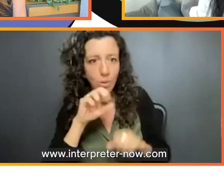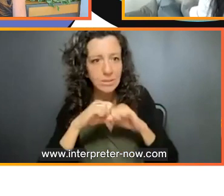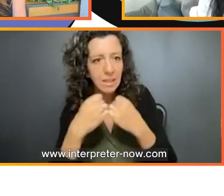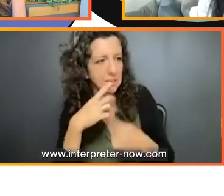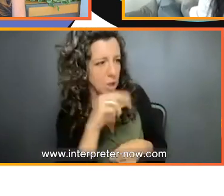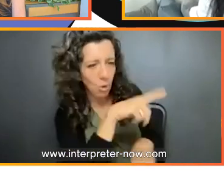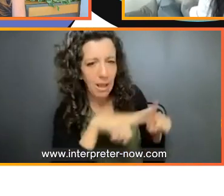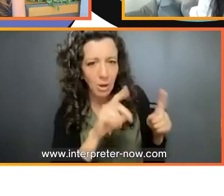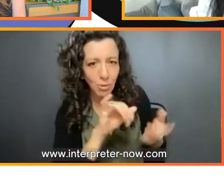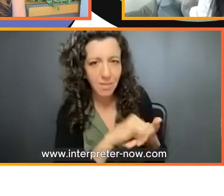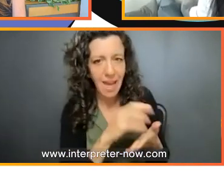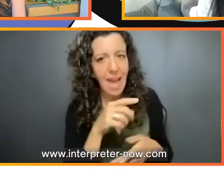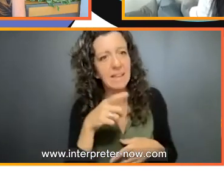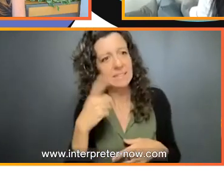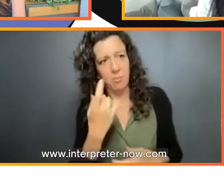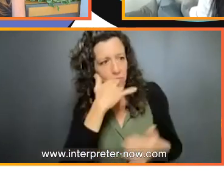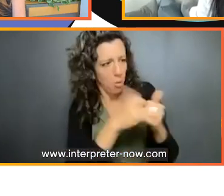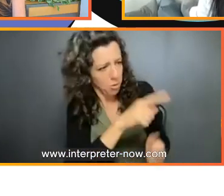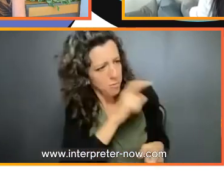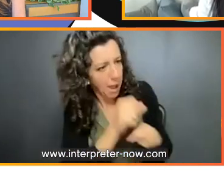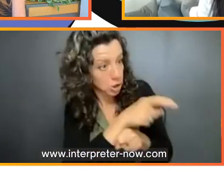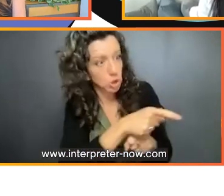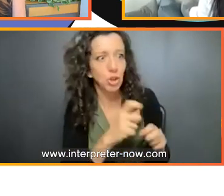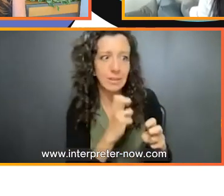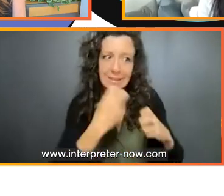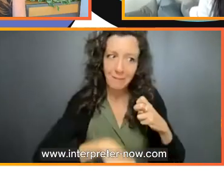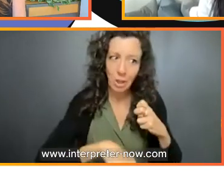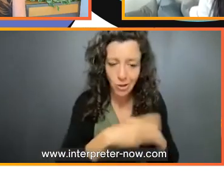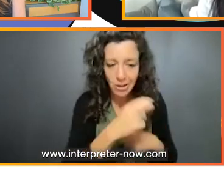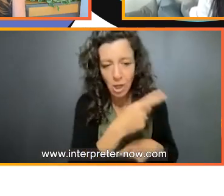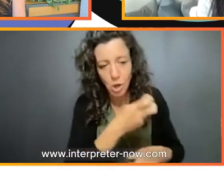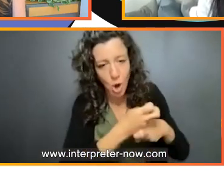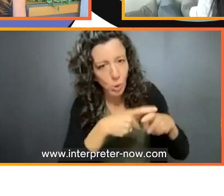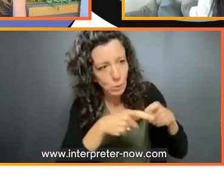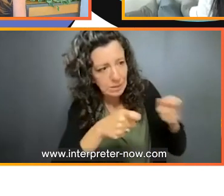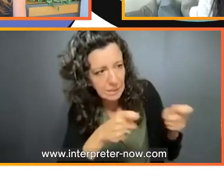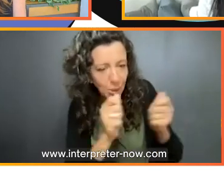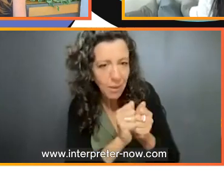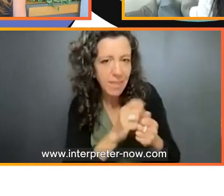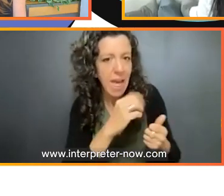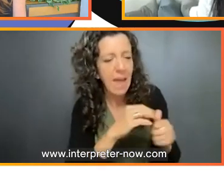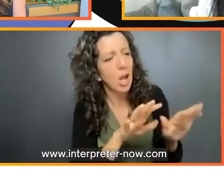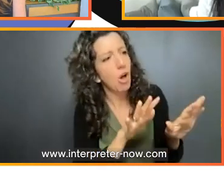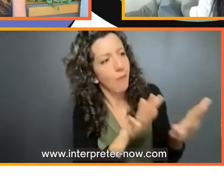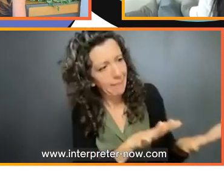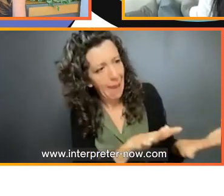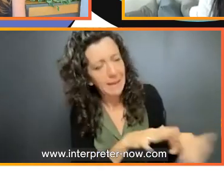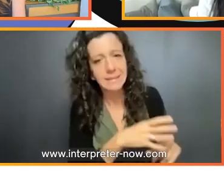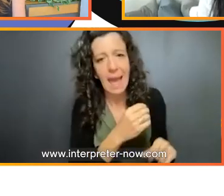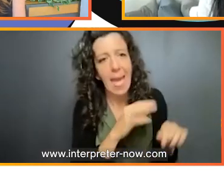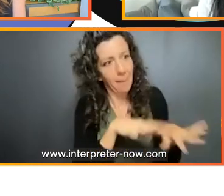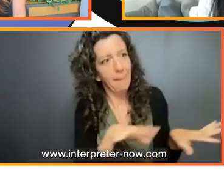I was unworthy and that I was flawed. And it has taken me years